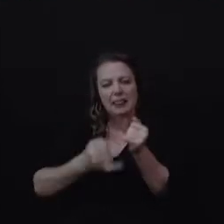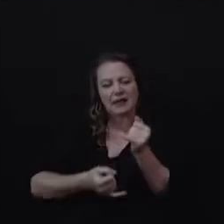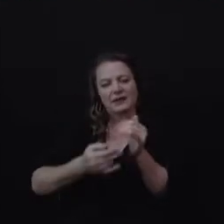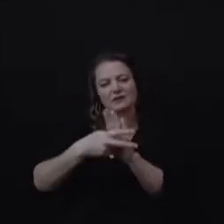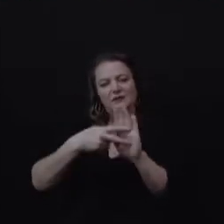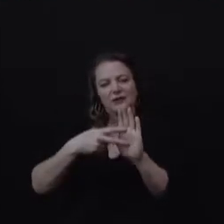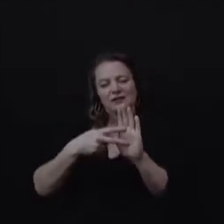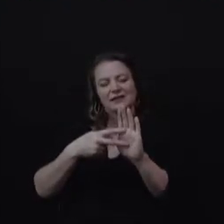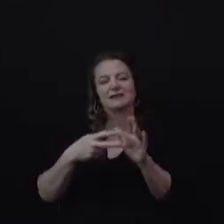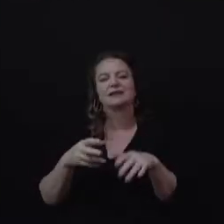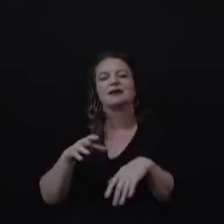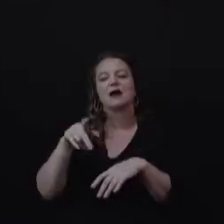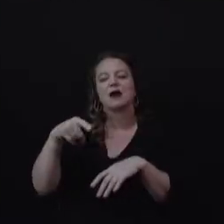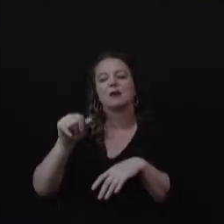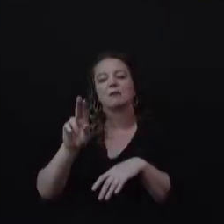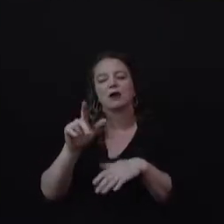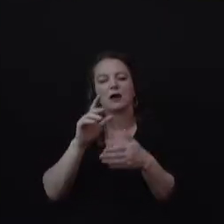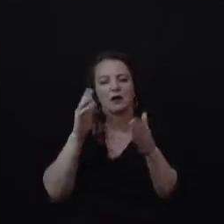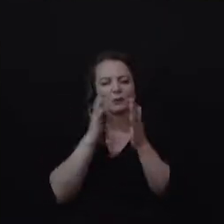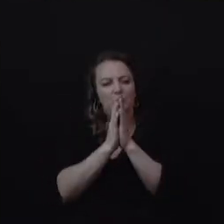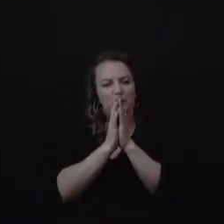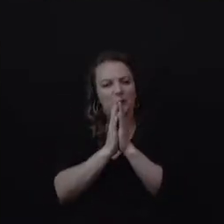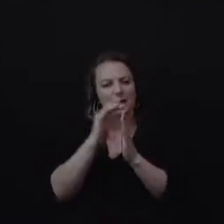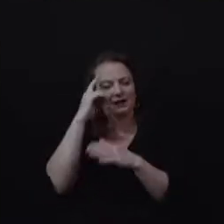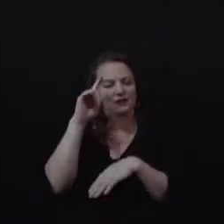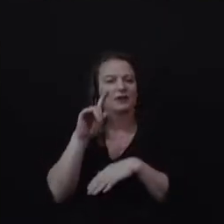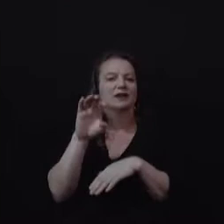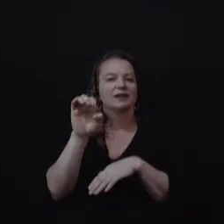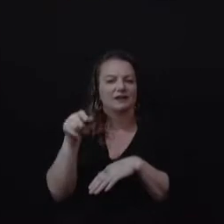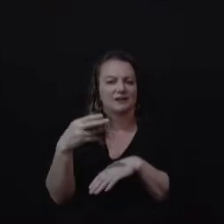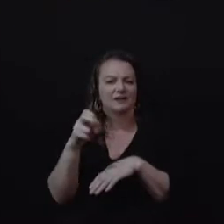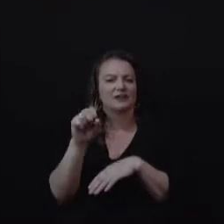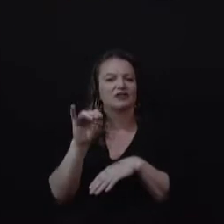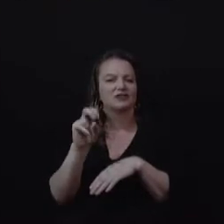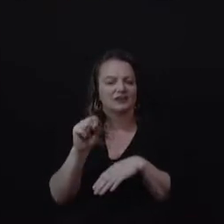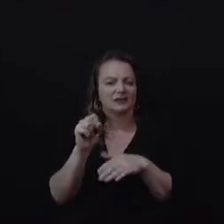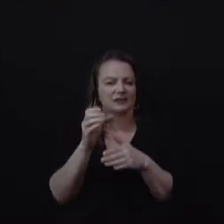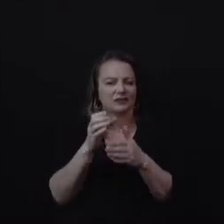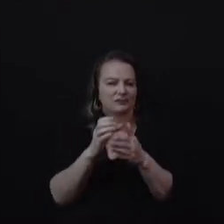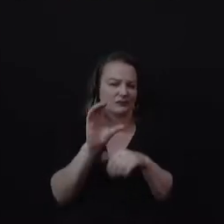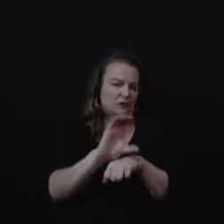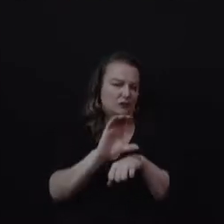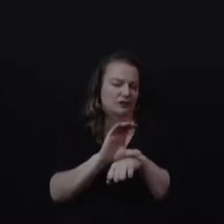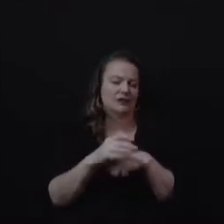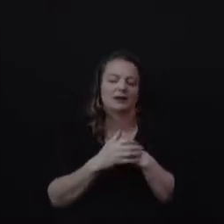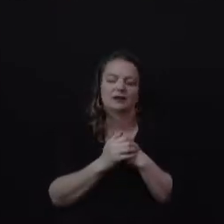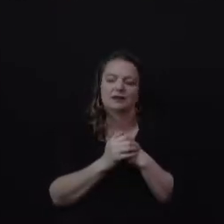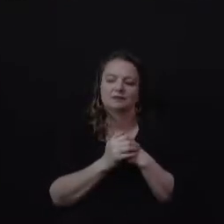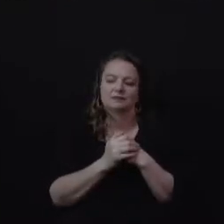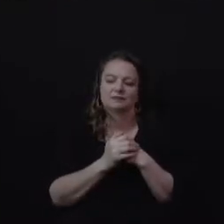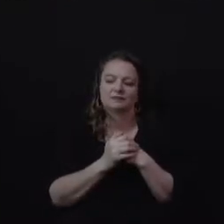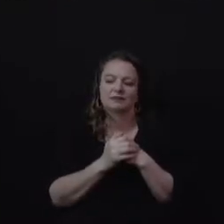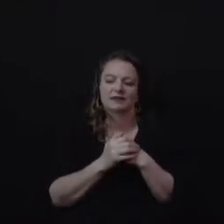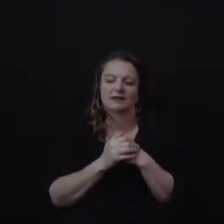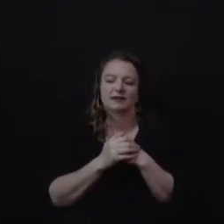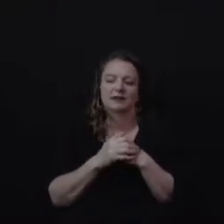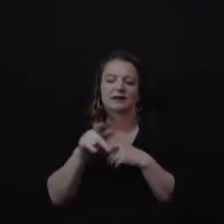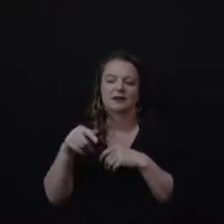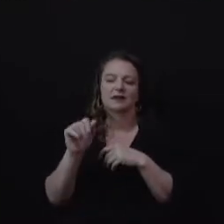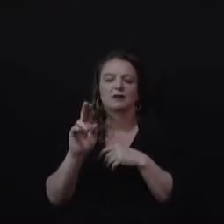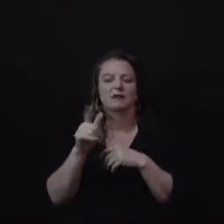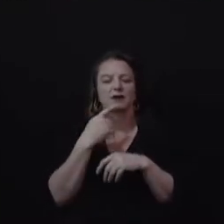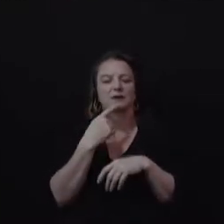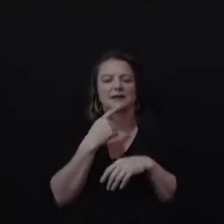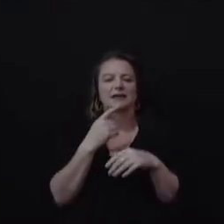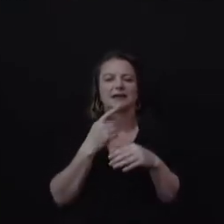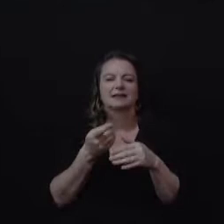praying for this Ephesian church. He starts chapter 1 by letting them know he's been giving thanks to God because he's heard of their faith and how